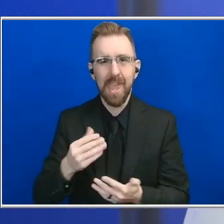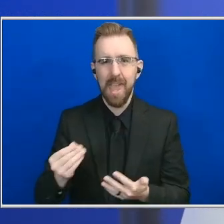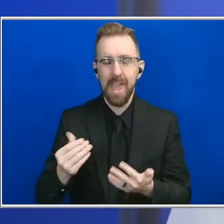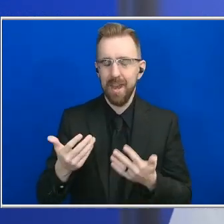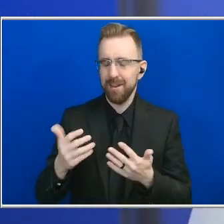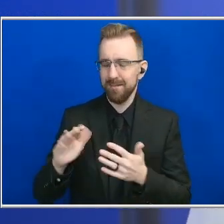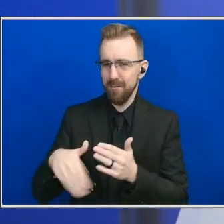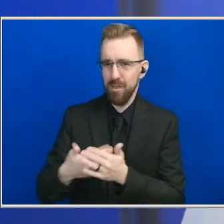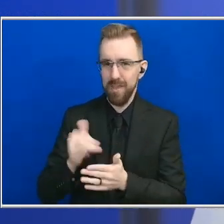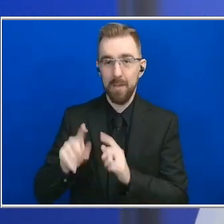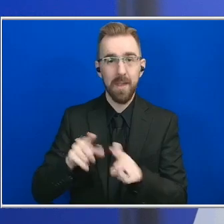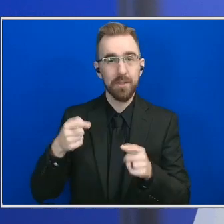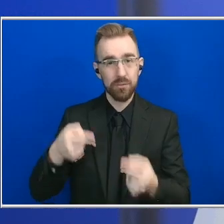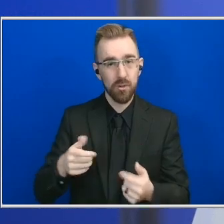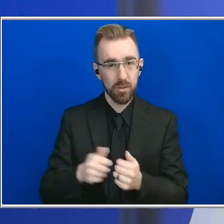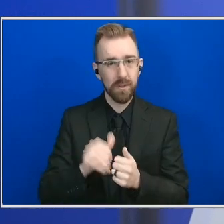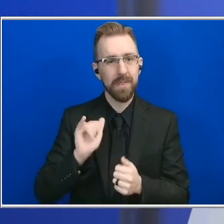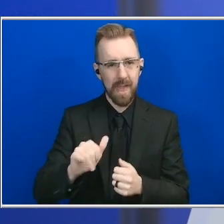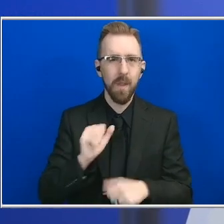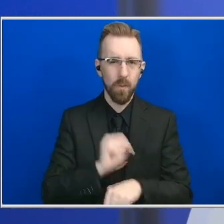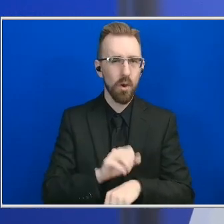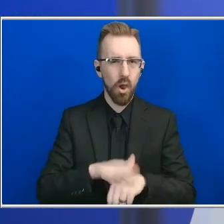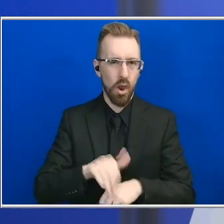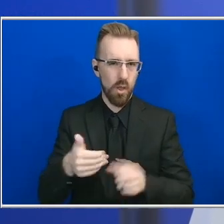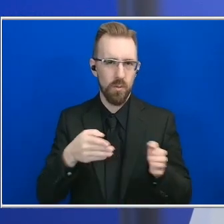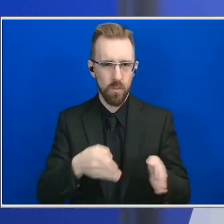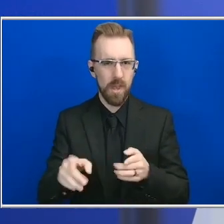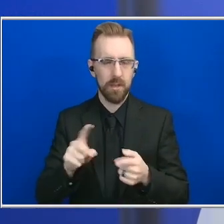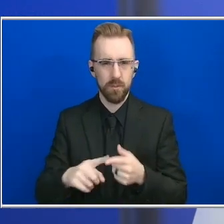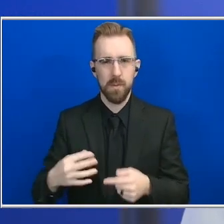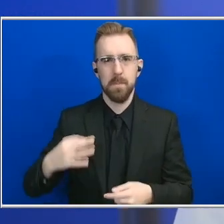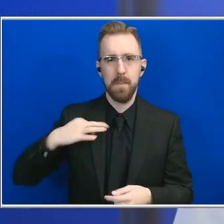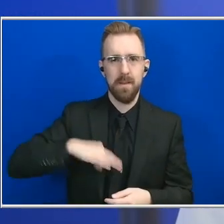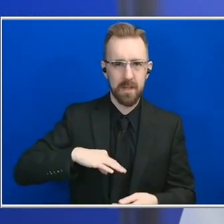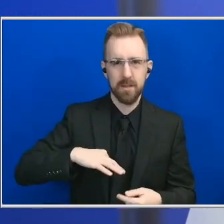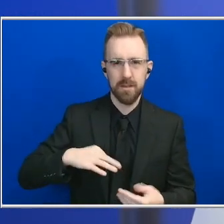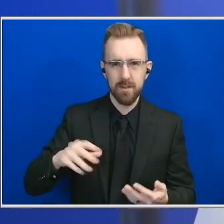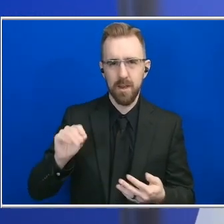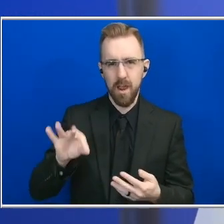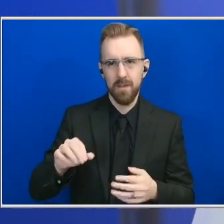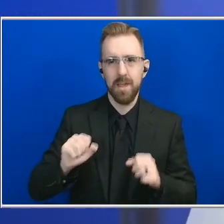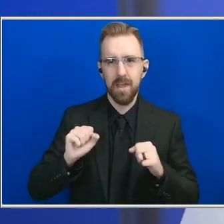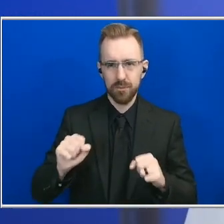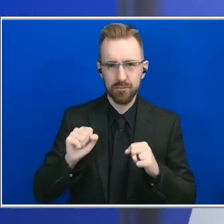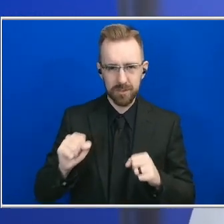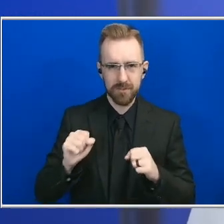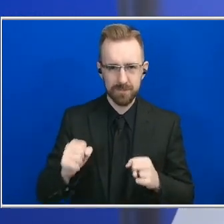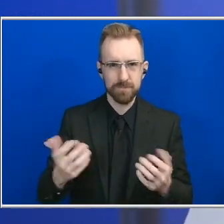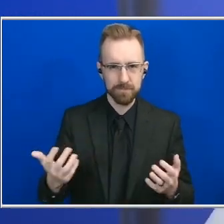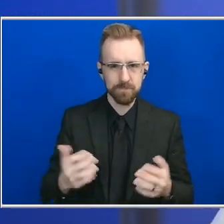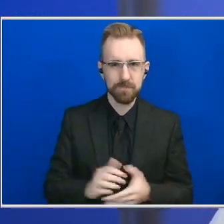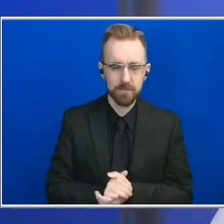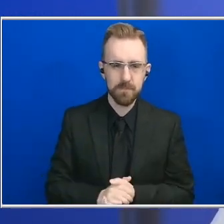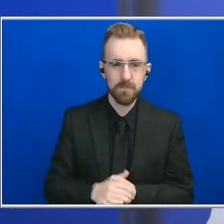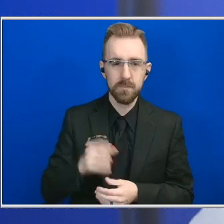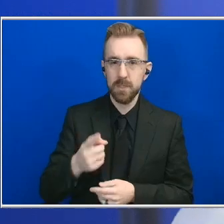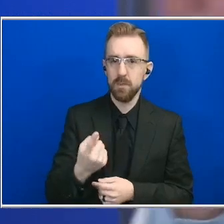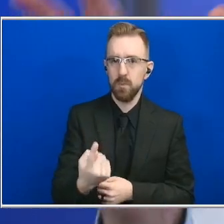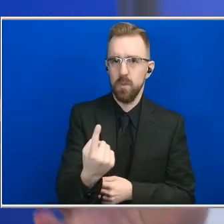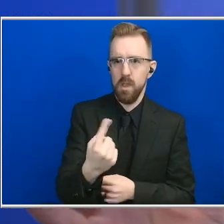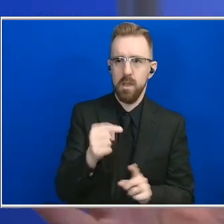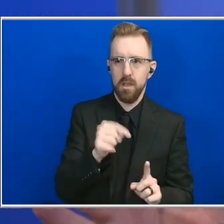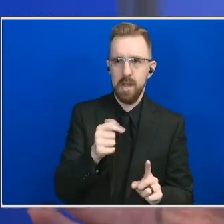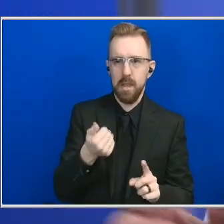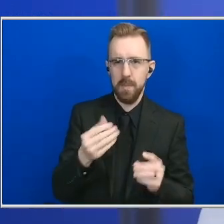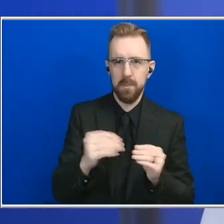with that, yeah, we're working on other ways to try to get the benefits of exercise. like and this that. is one, it's a little more targeted than